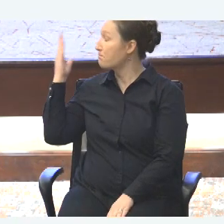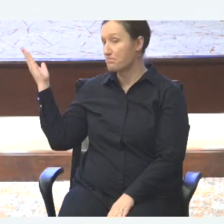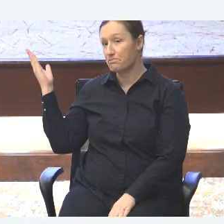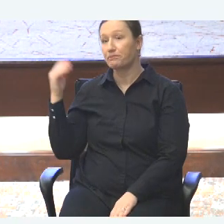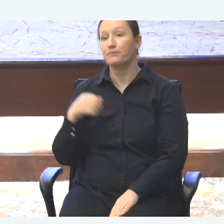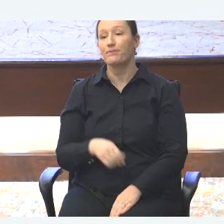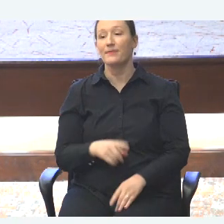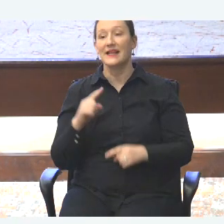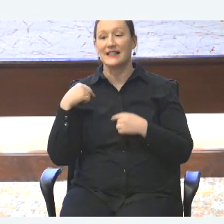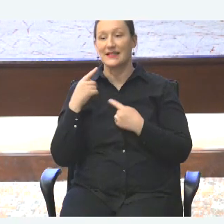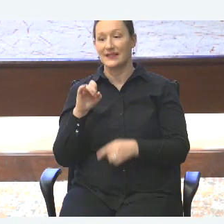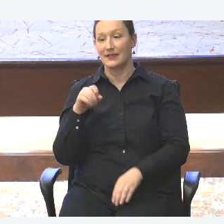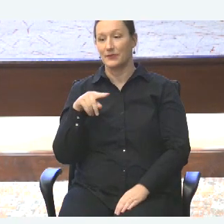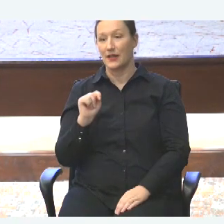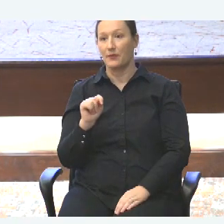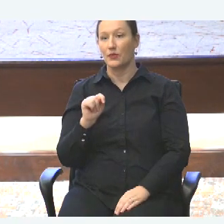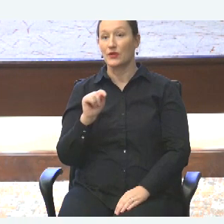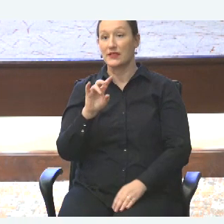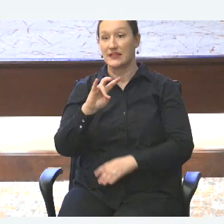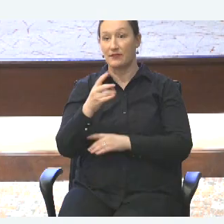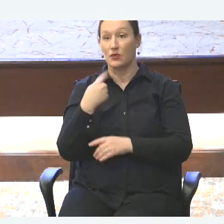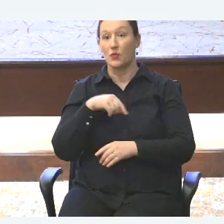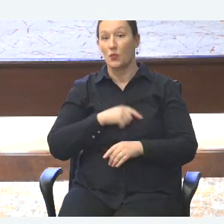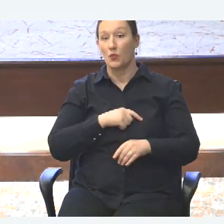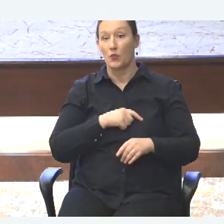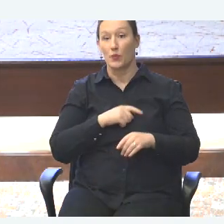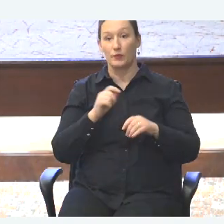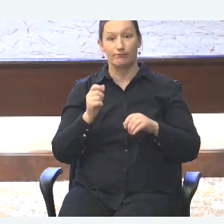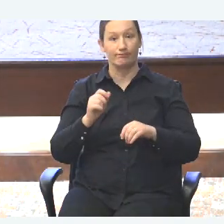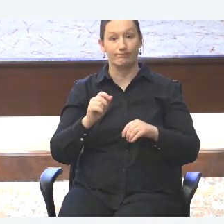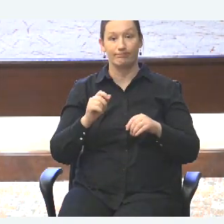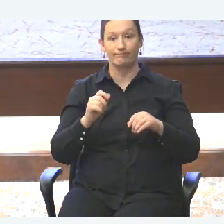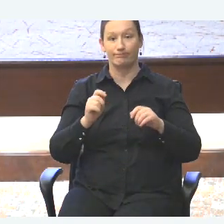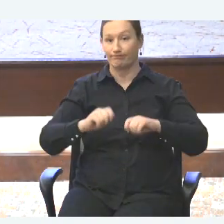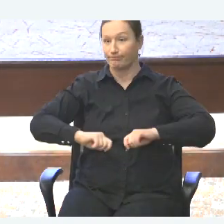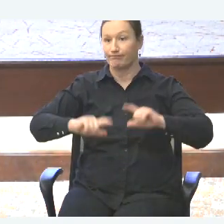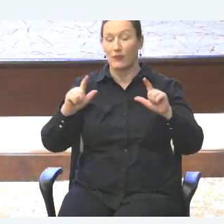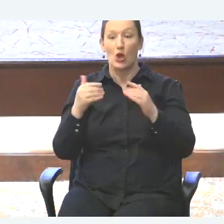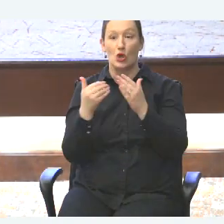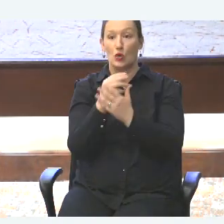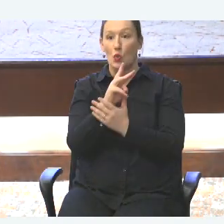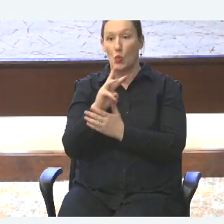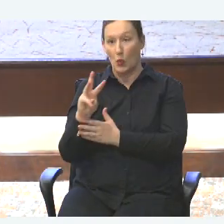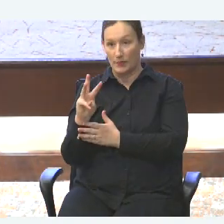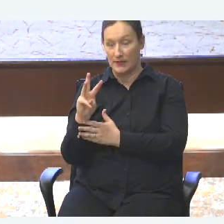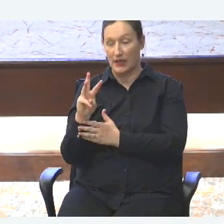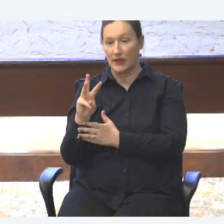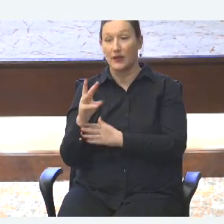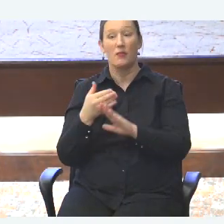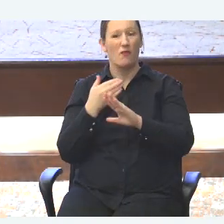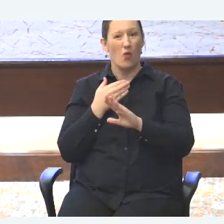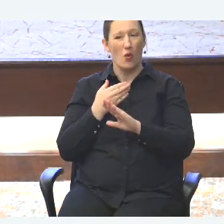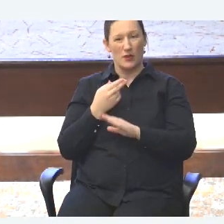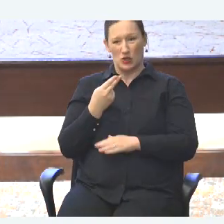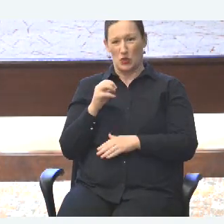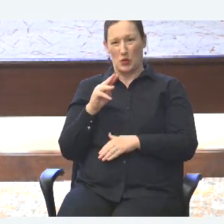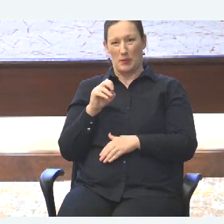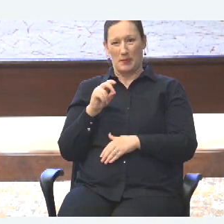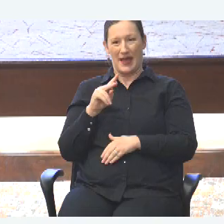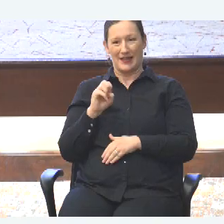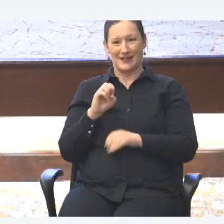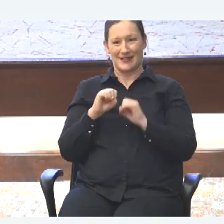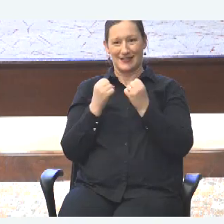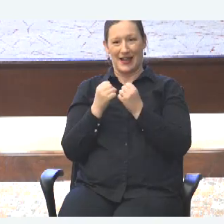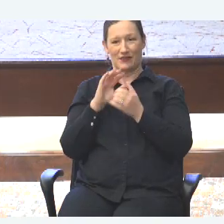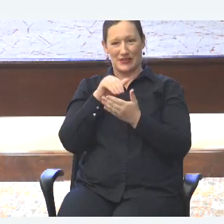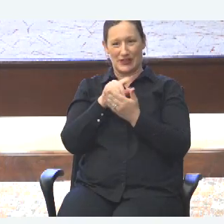Since September 7th, we launched our own social media and website. Previously, media was operated by the Humane Society of Central Texas. Twitter,